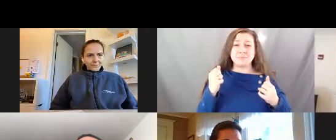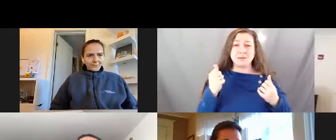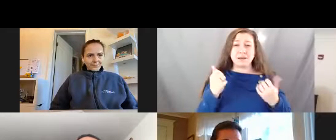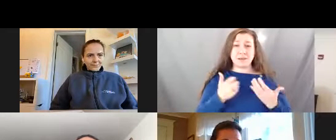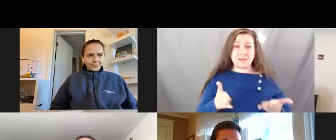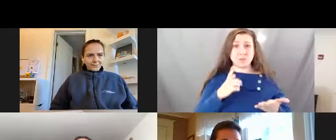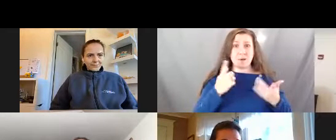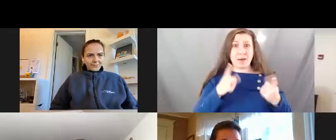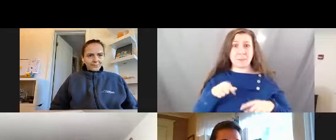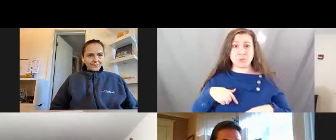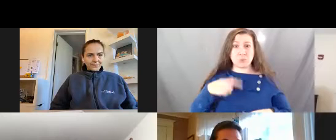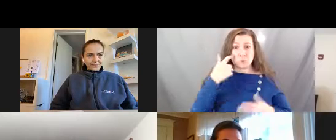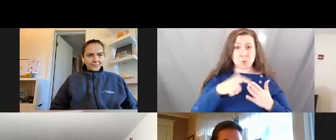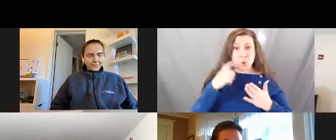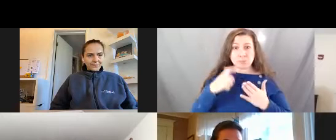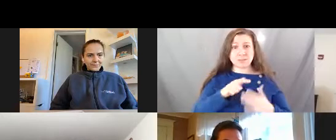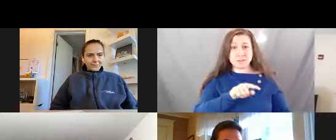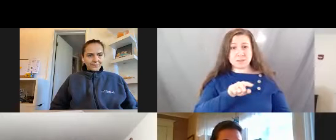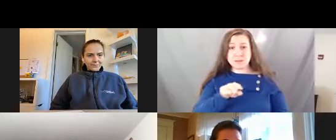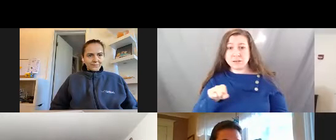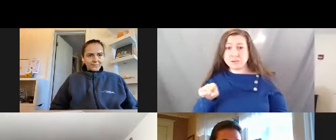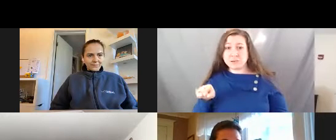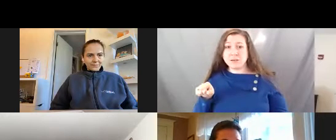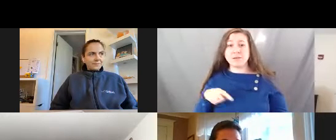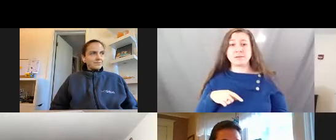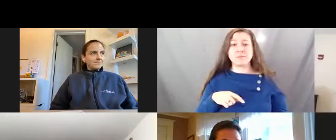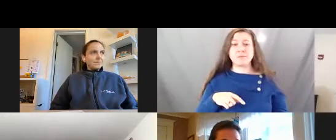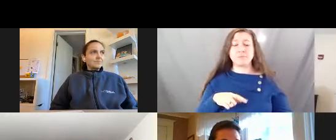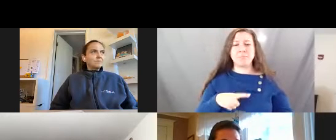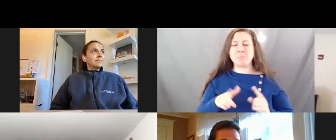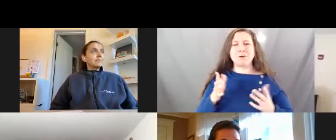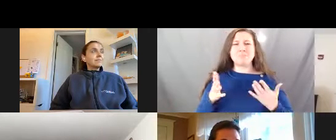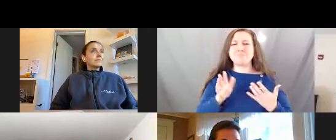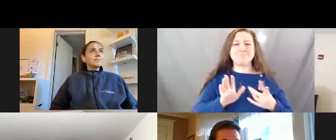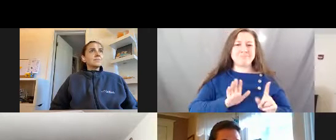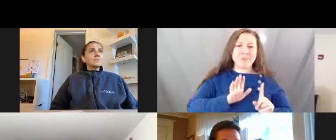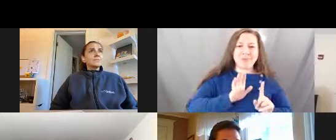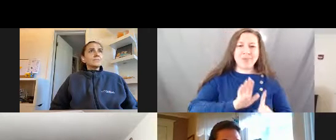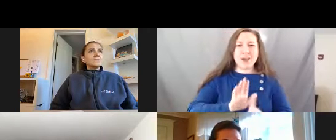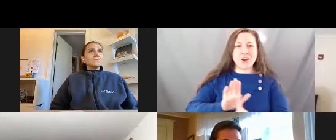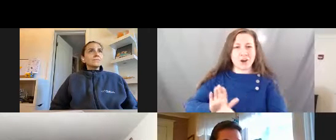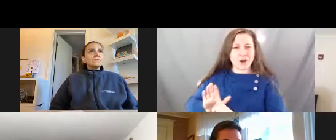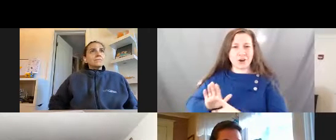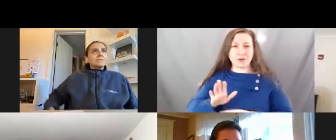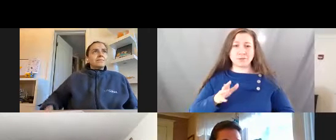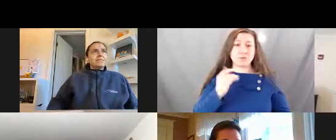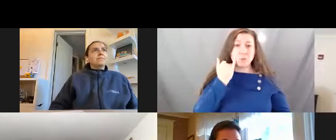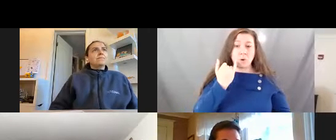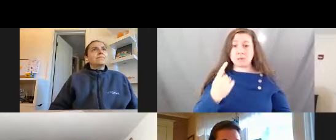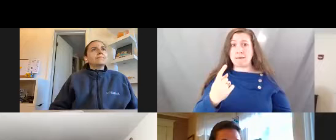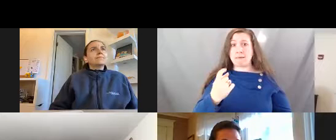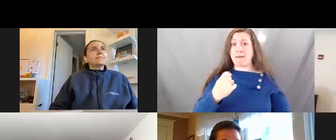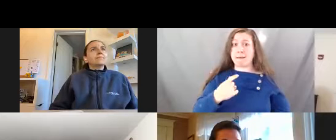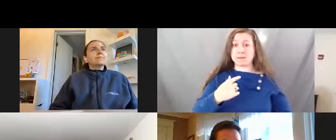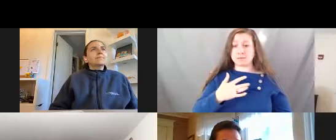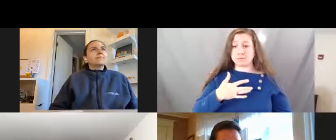you that sometimes you might not even agree to, but it's just like, okay, that's their way of thinking. But let's say they ask you something about it, and let's